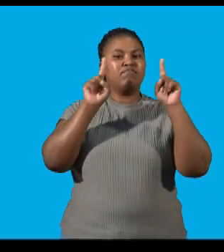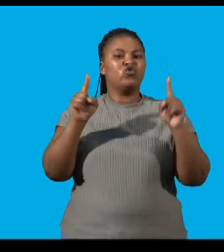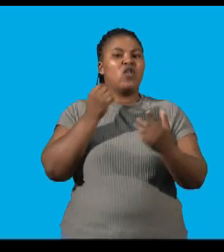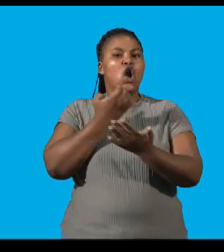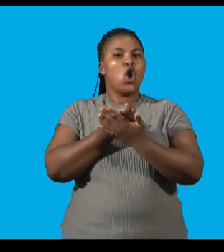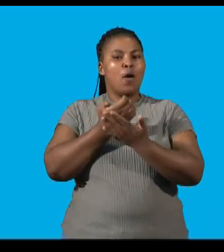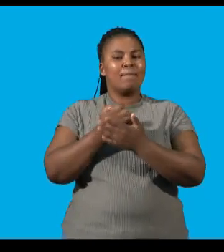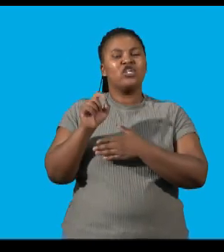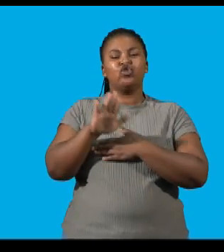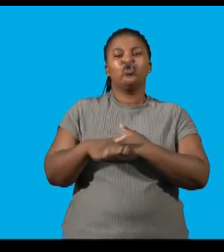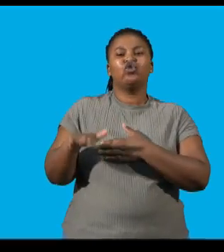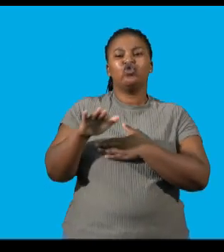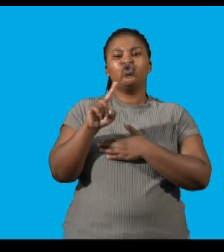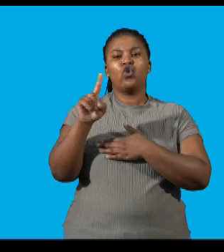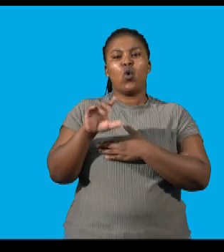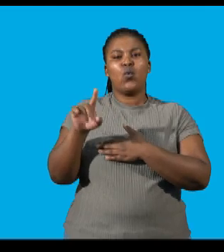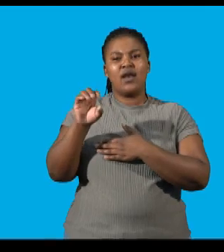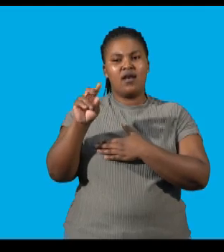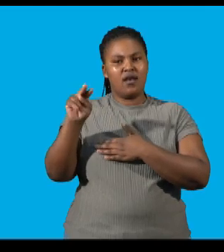special economic zones.